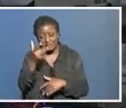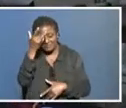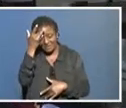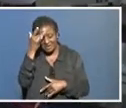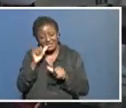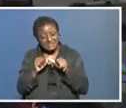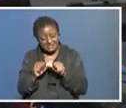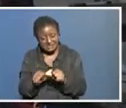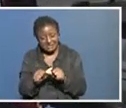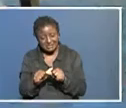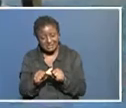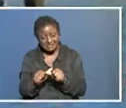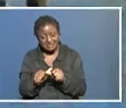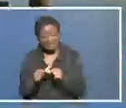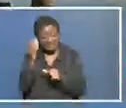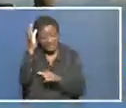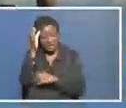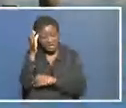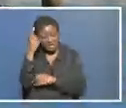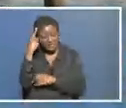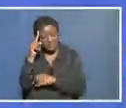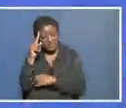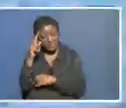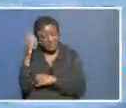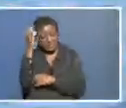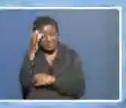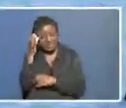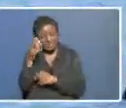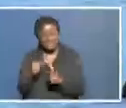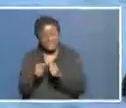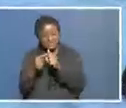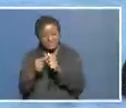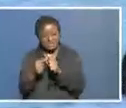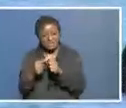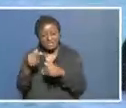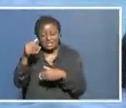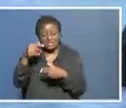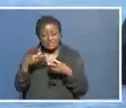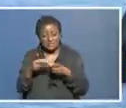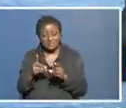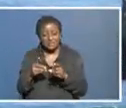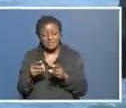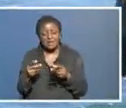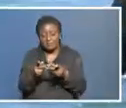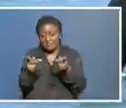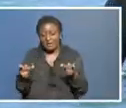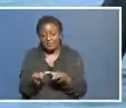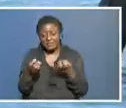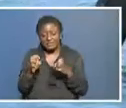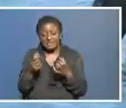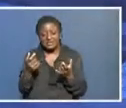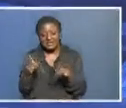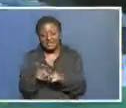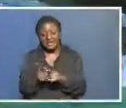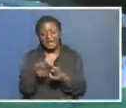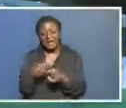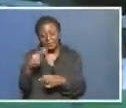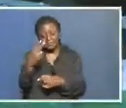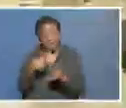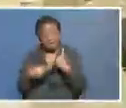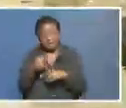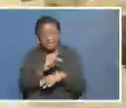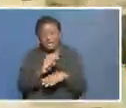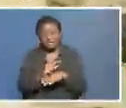lingers is cause for concern, particularly in the face of public events like the upcoming National Hurricane Dorian Memorial